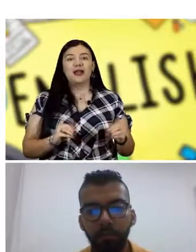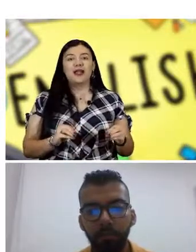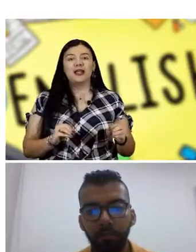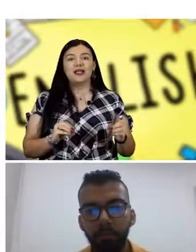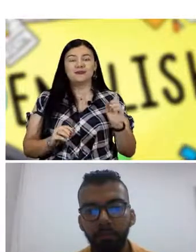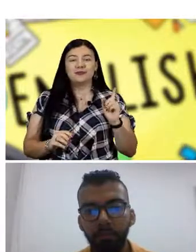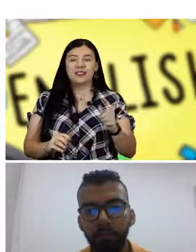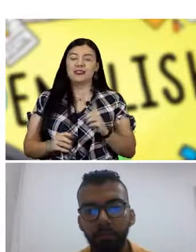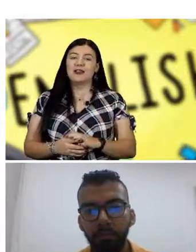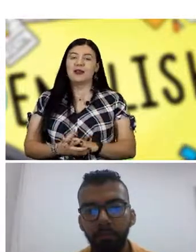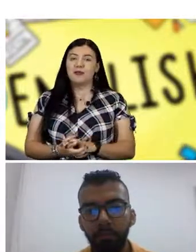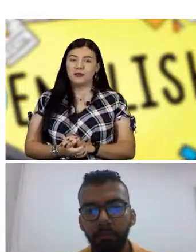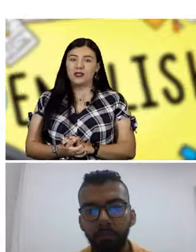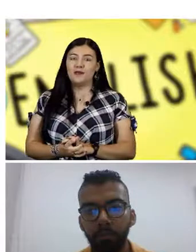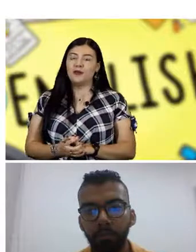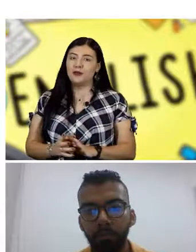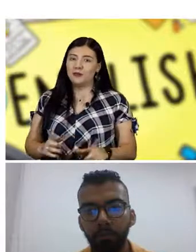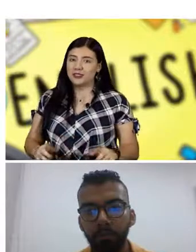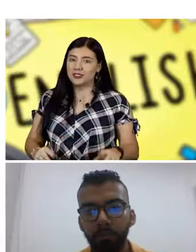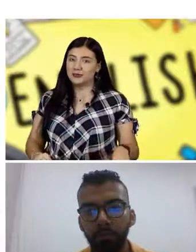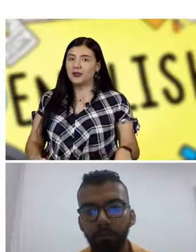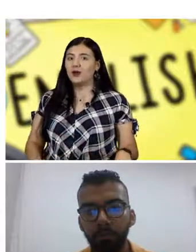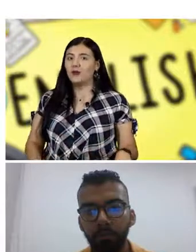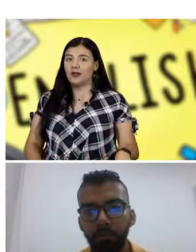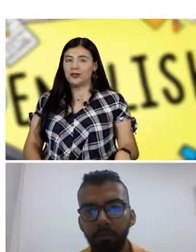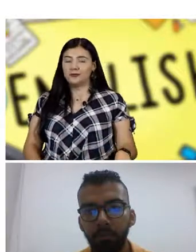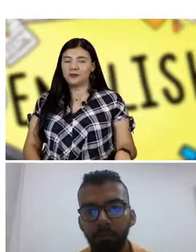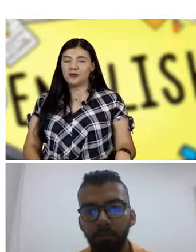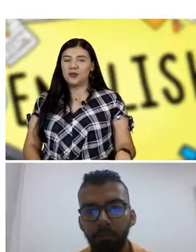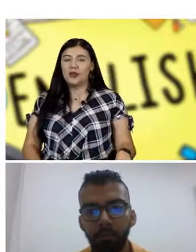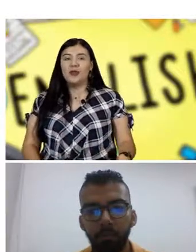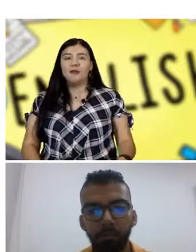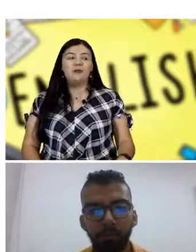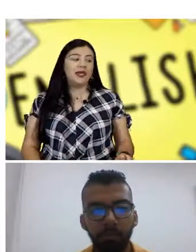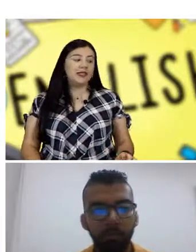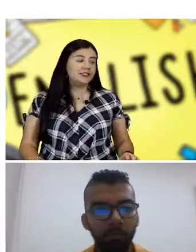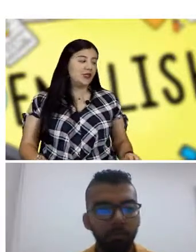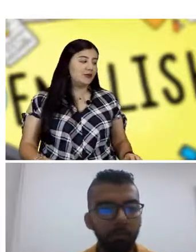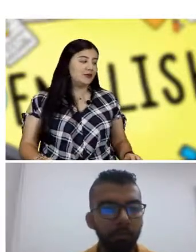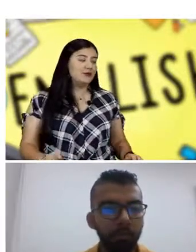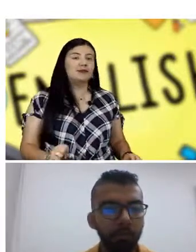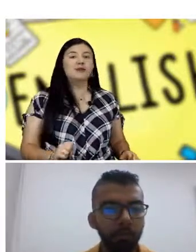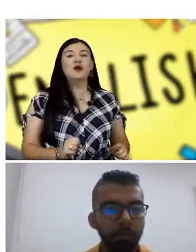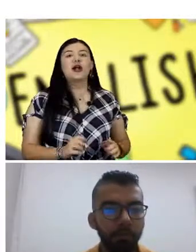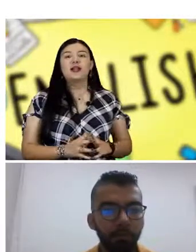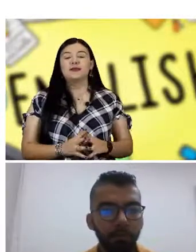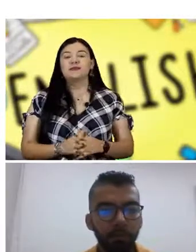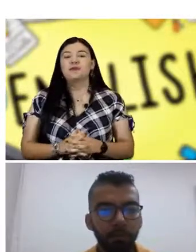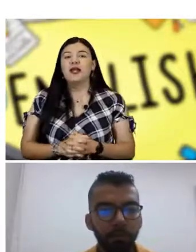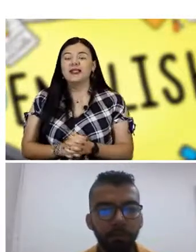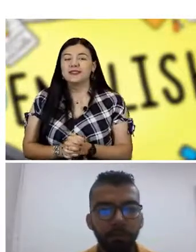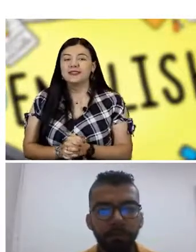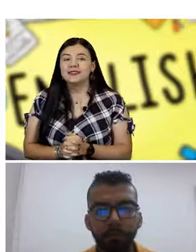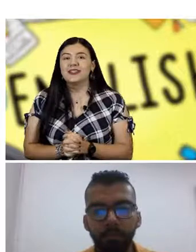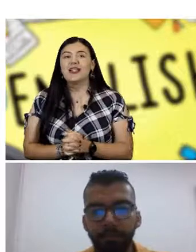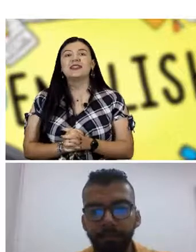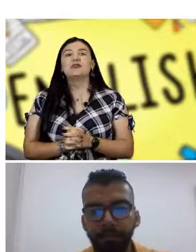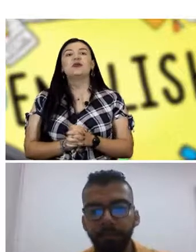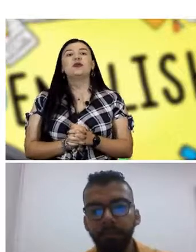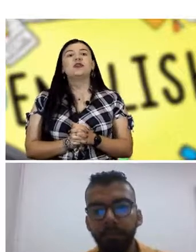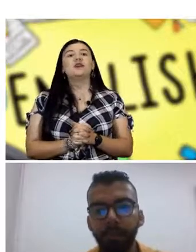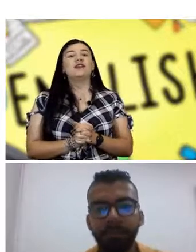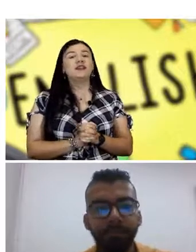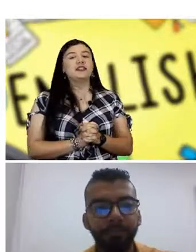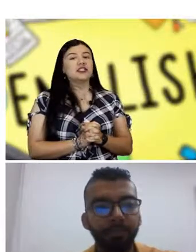caso, para el inglés, estrategia importante para memorizar vocabulario. Bien, chicos. Brian, please, tell